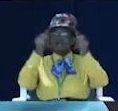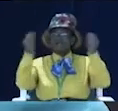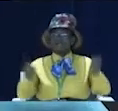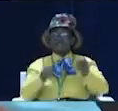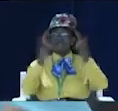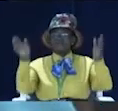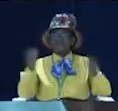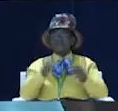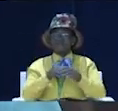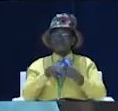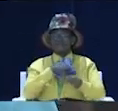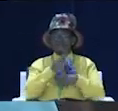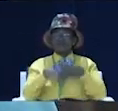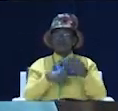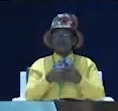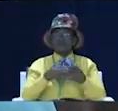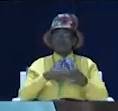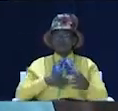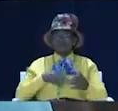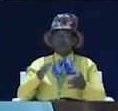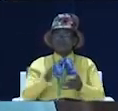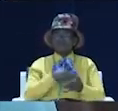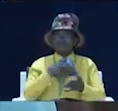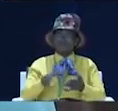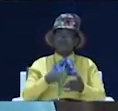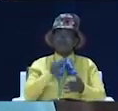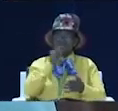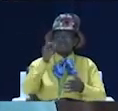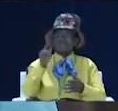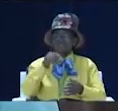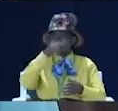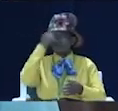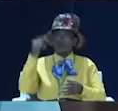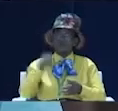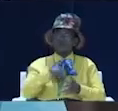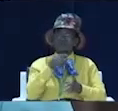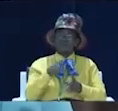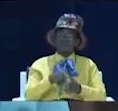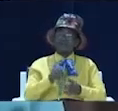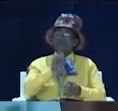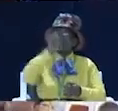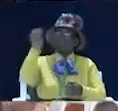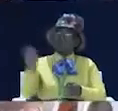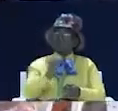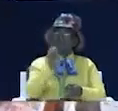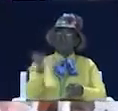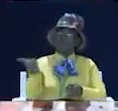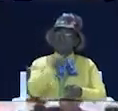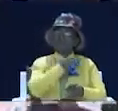is because whenever you shout hallelujah, God draws near.